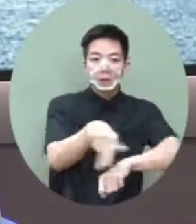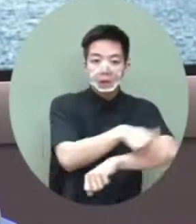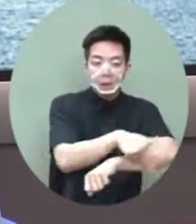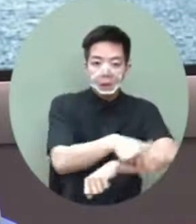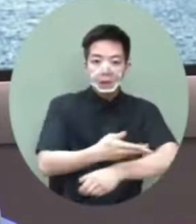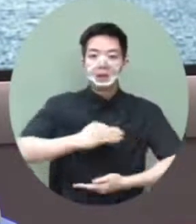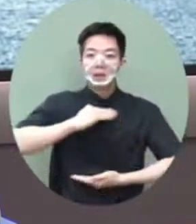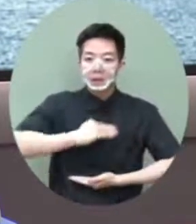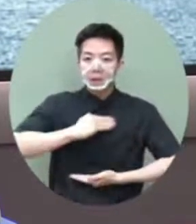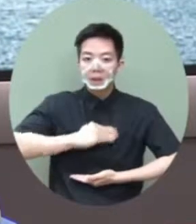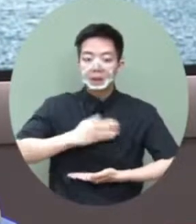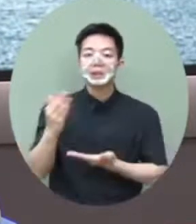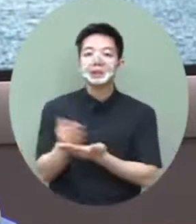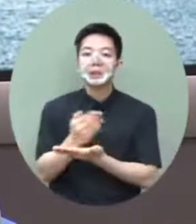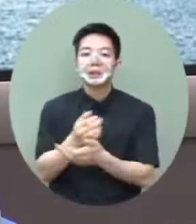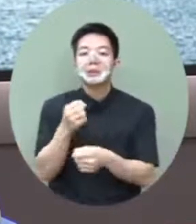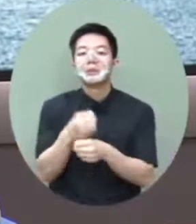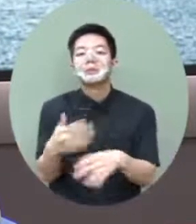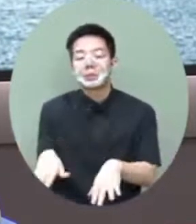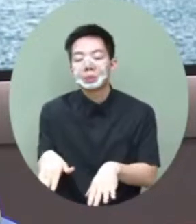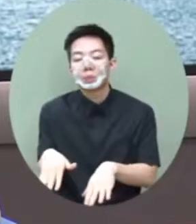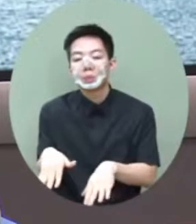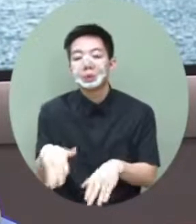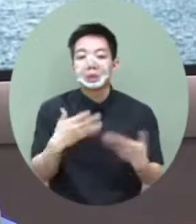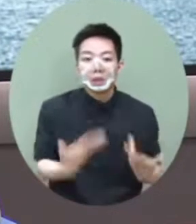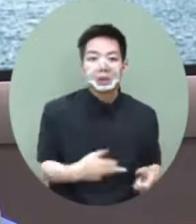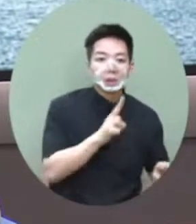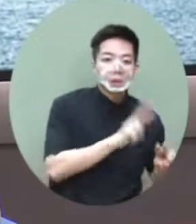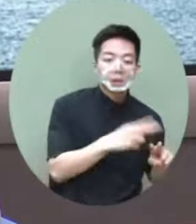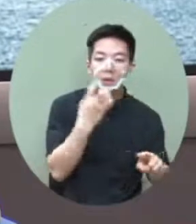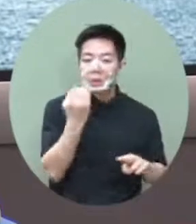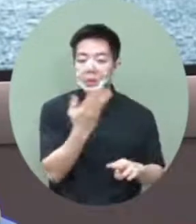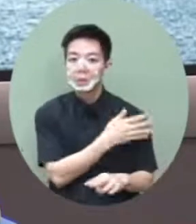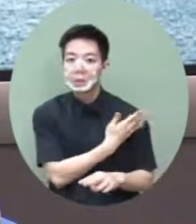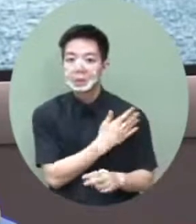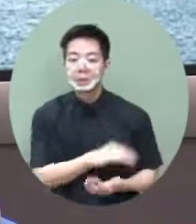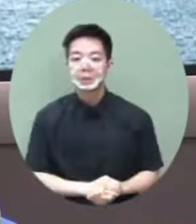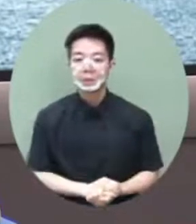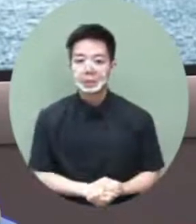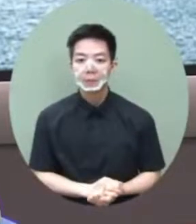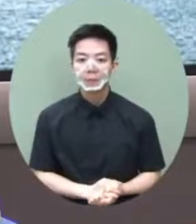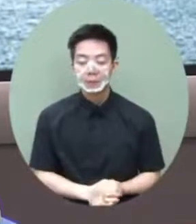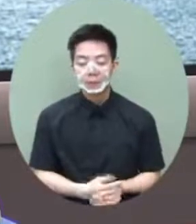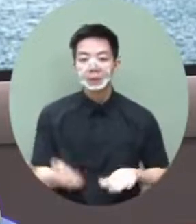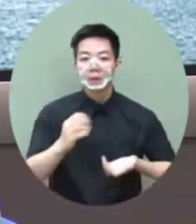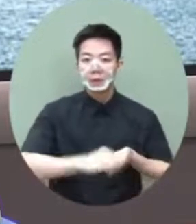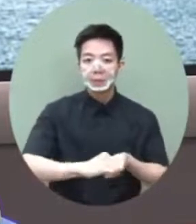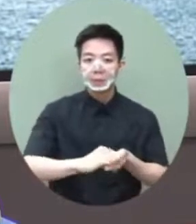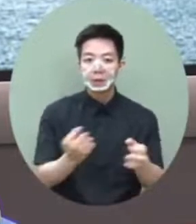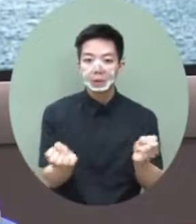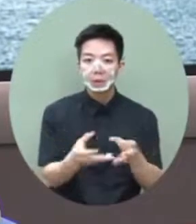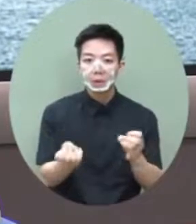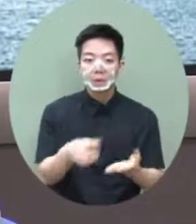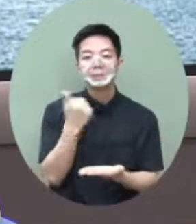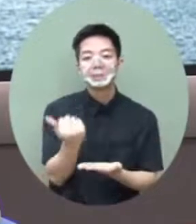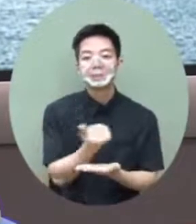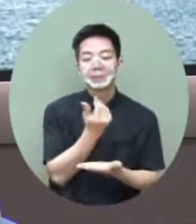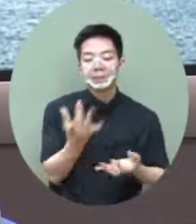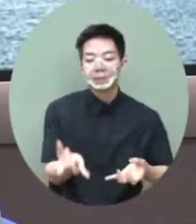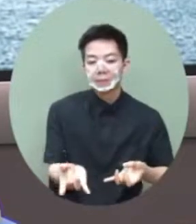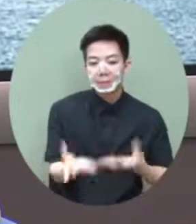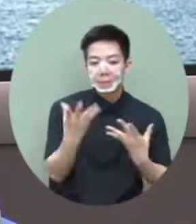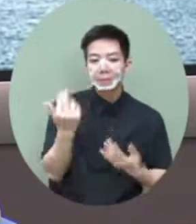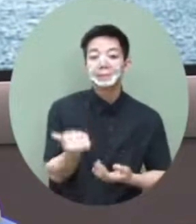DHA. They have drafted a division of labor and have tested the plans. Discussions of